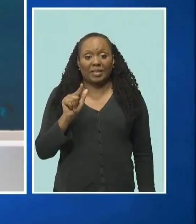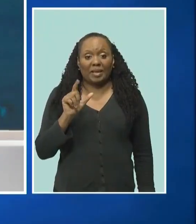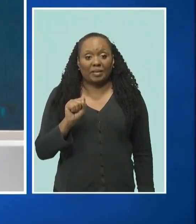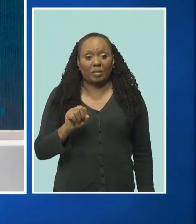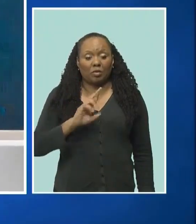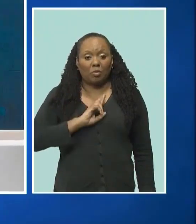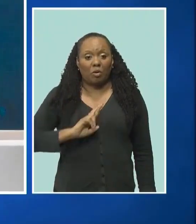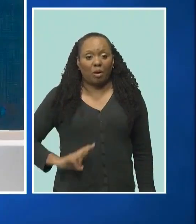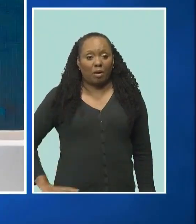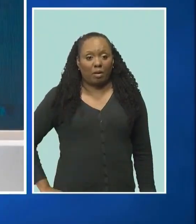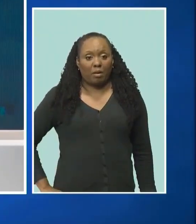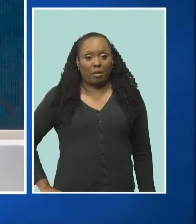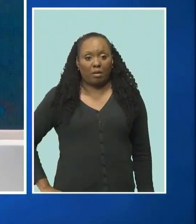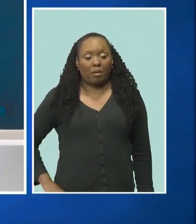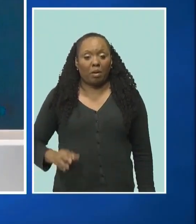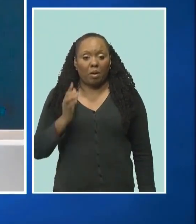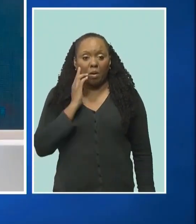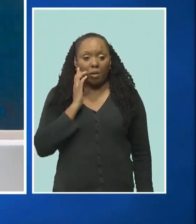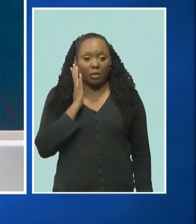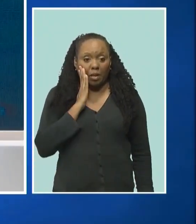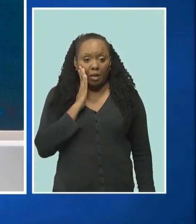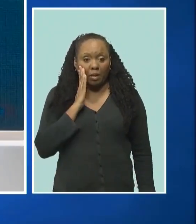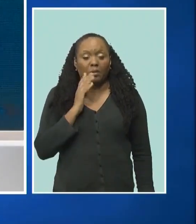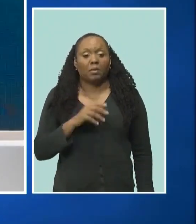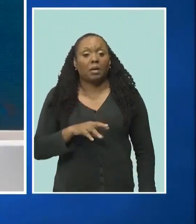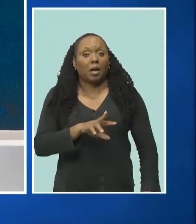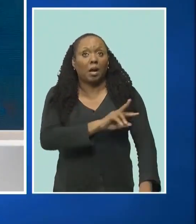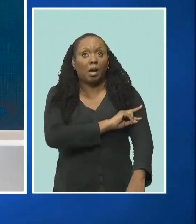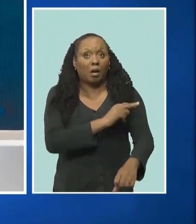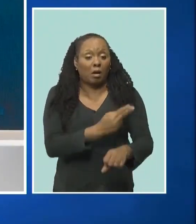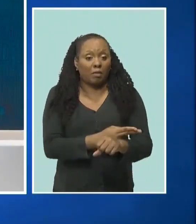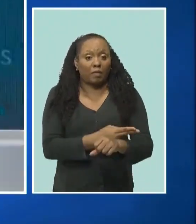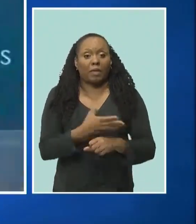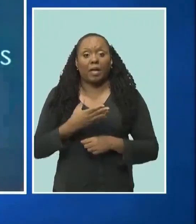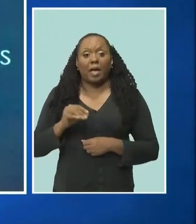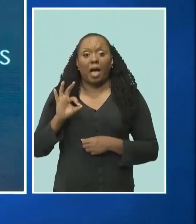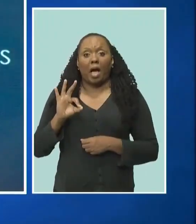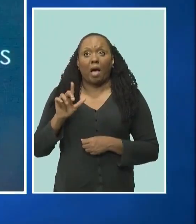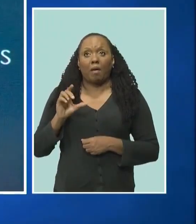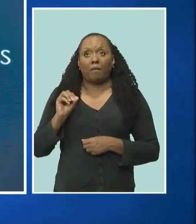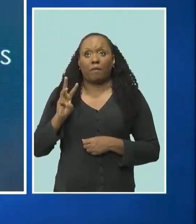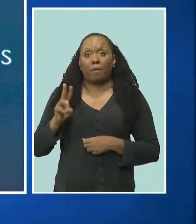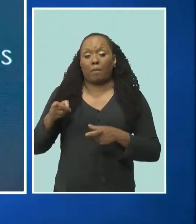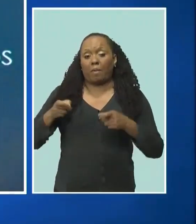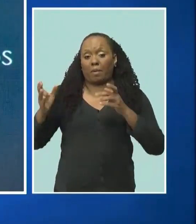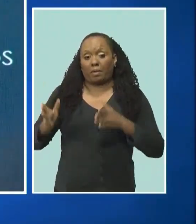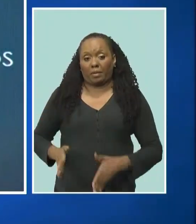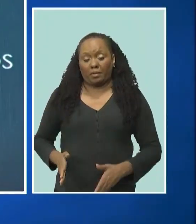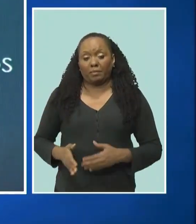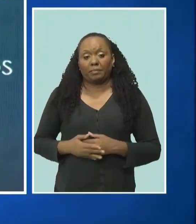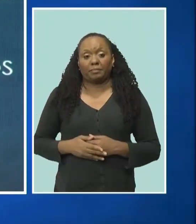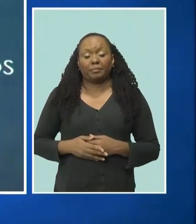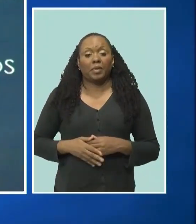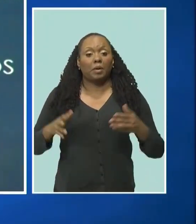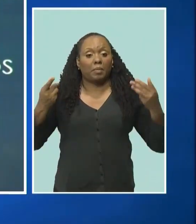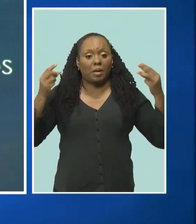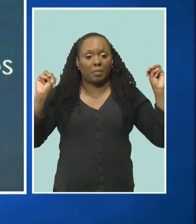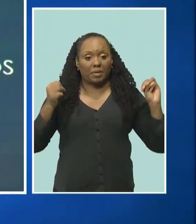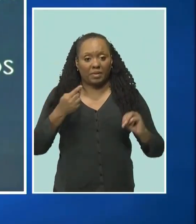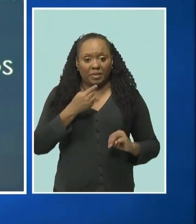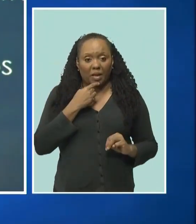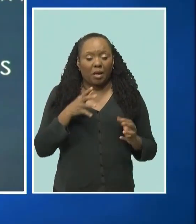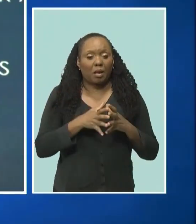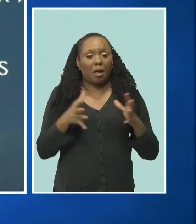People Empowerment Kirk Humphrey and Flow's country manager Desron Bino. Prime Minister Motley says the initiative will touch